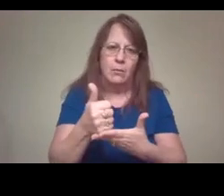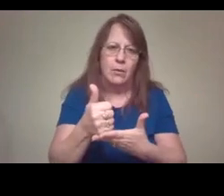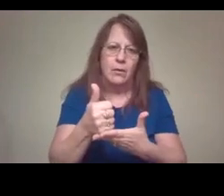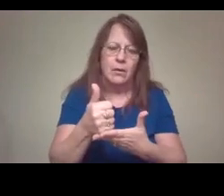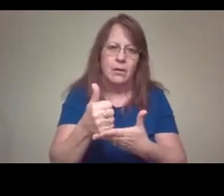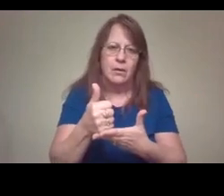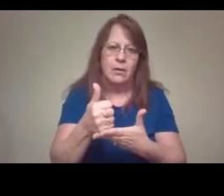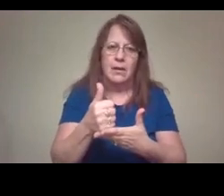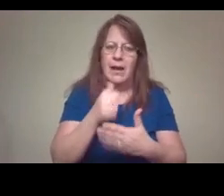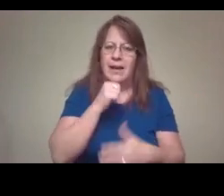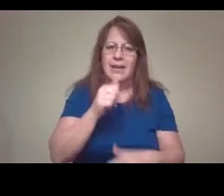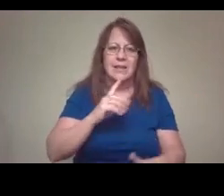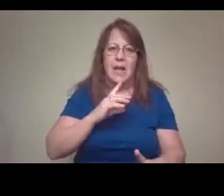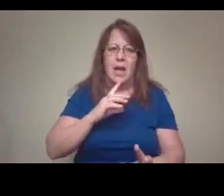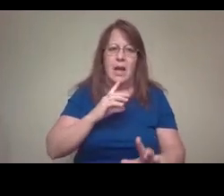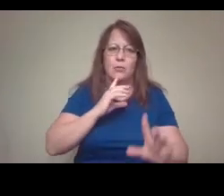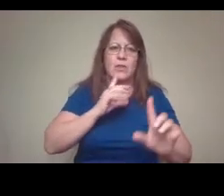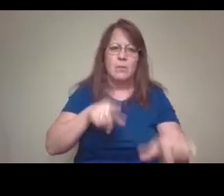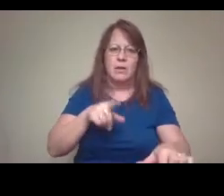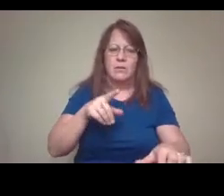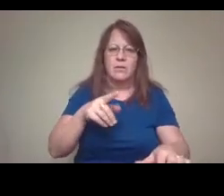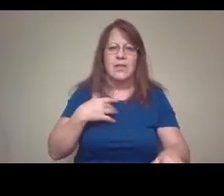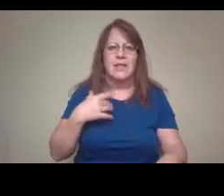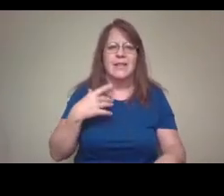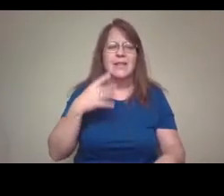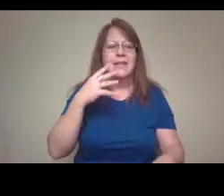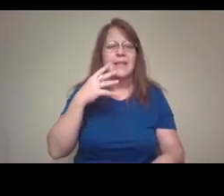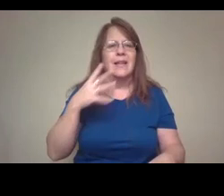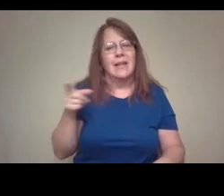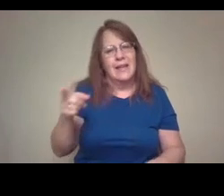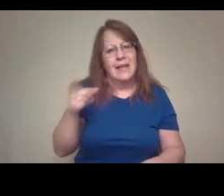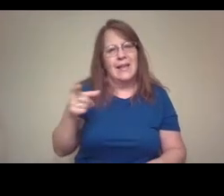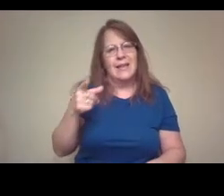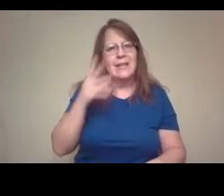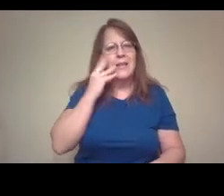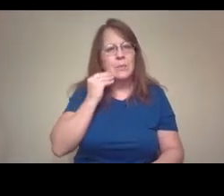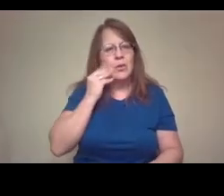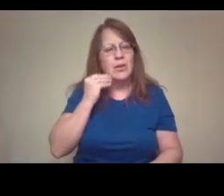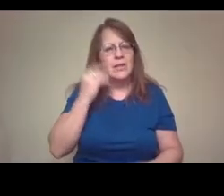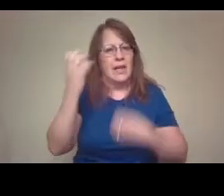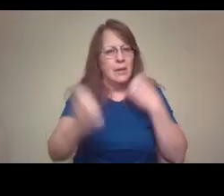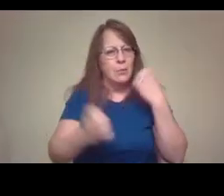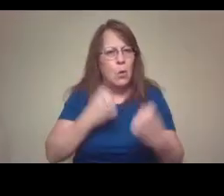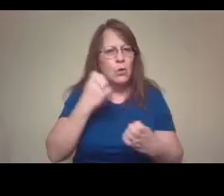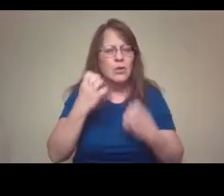is unresponsive to her strategies. He's continuing to experience that big emotion. And although it was well